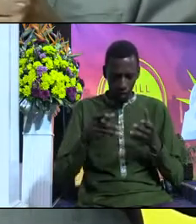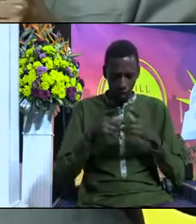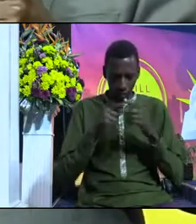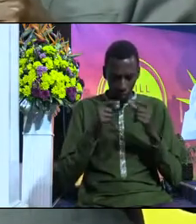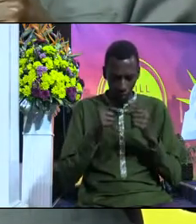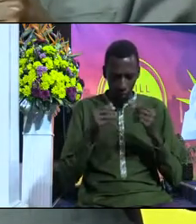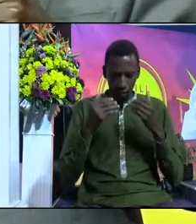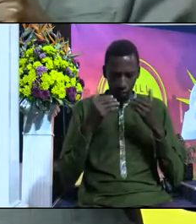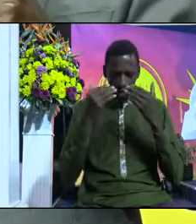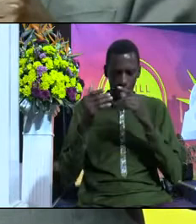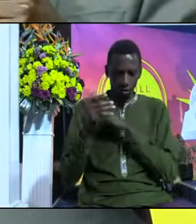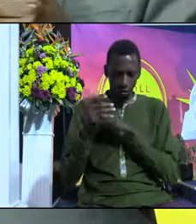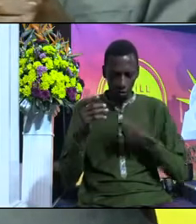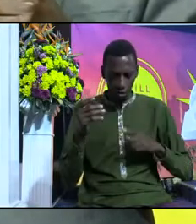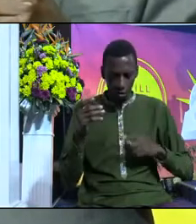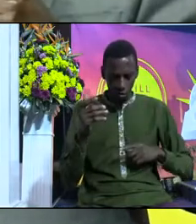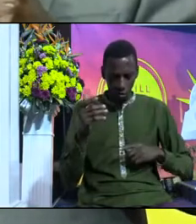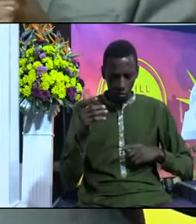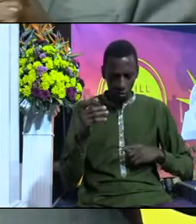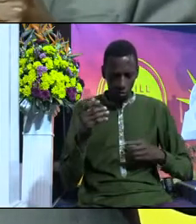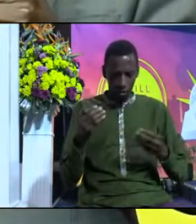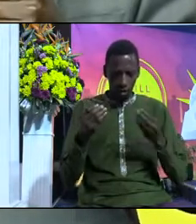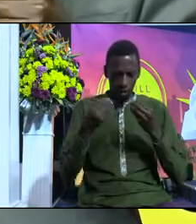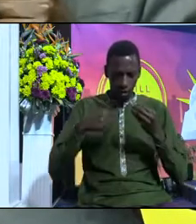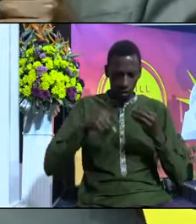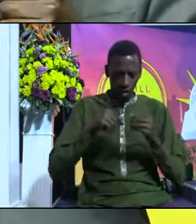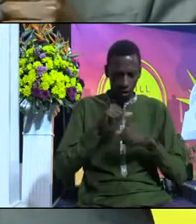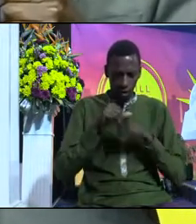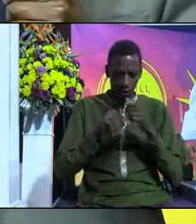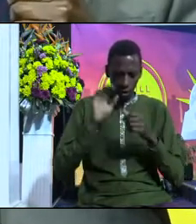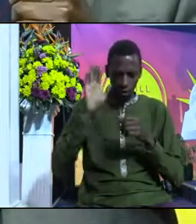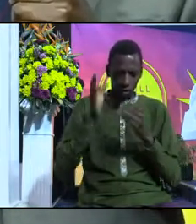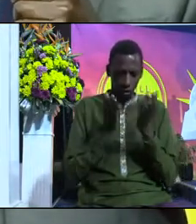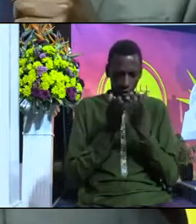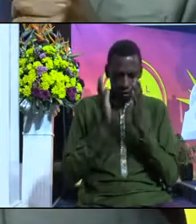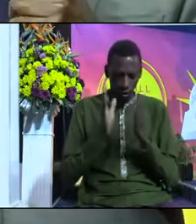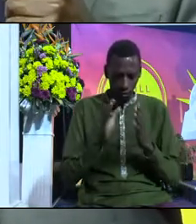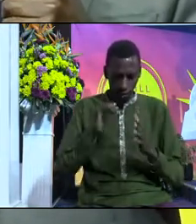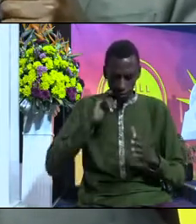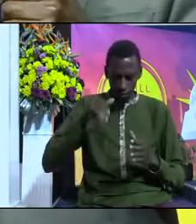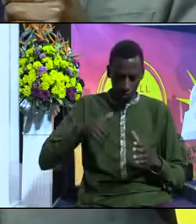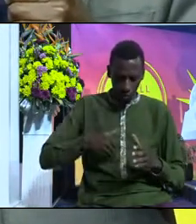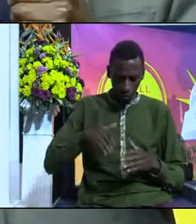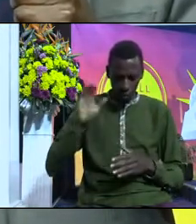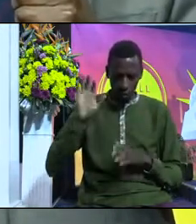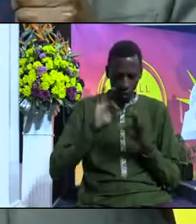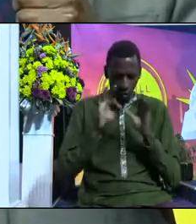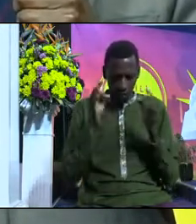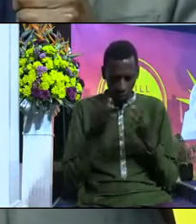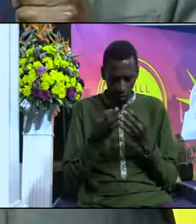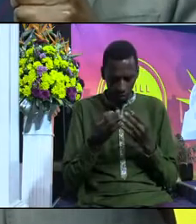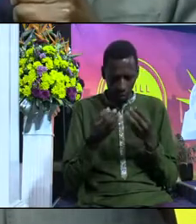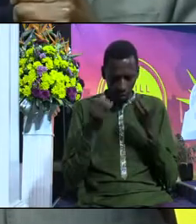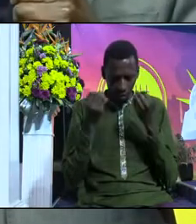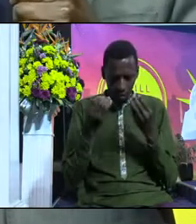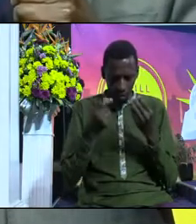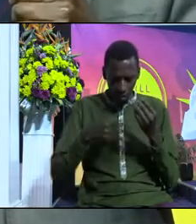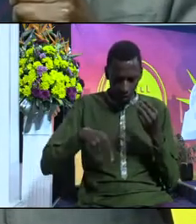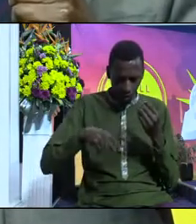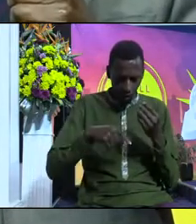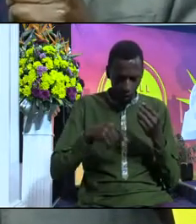Thank you, Lord, for bringing us to the account about your manservant Jacob's family. Many of us